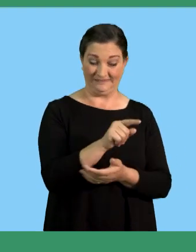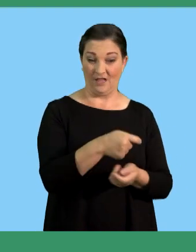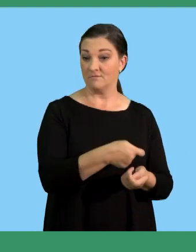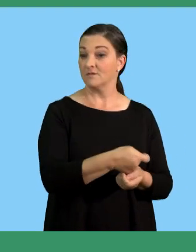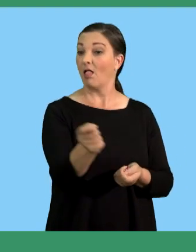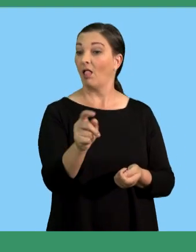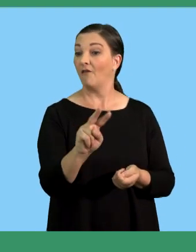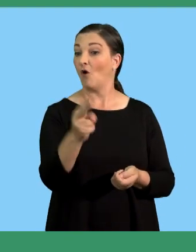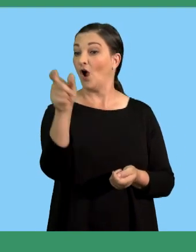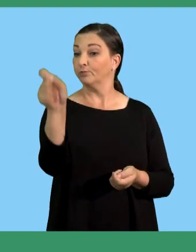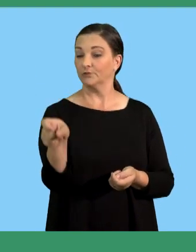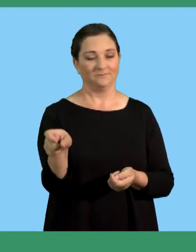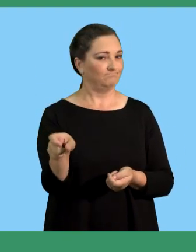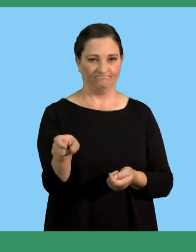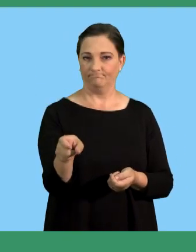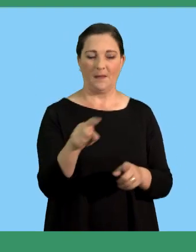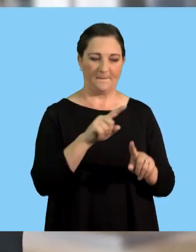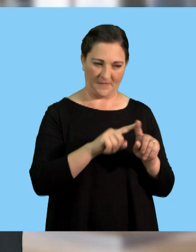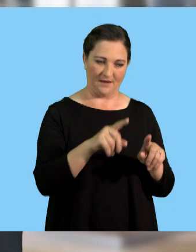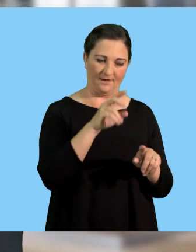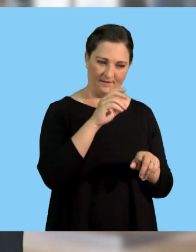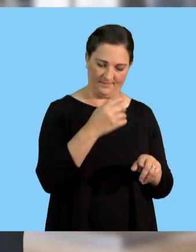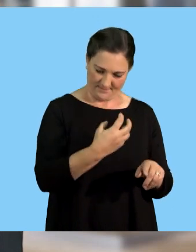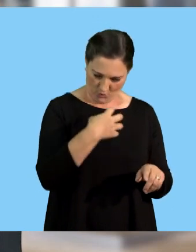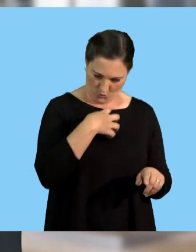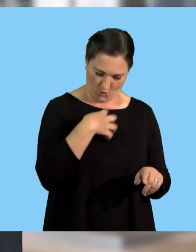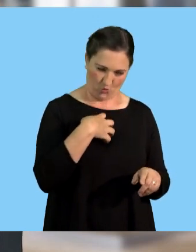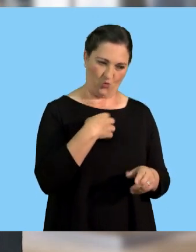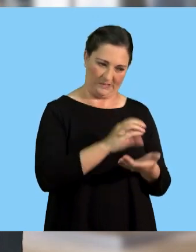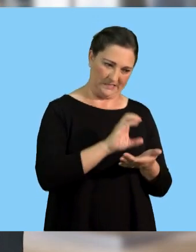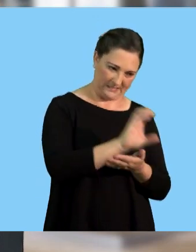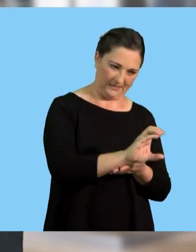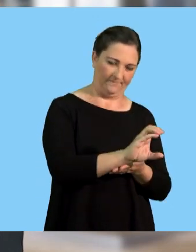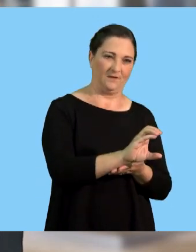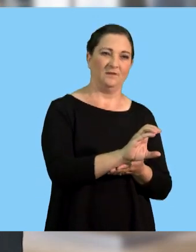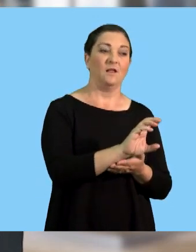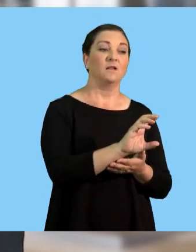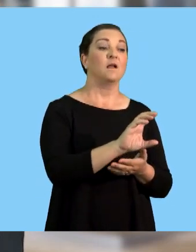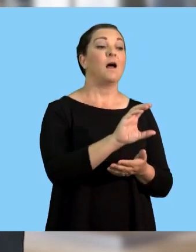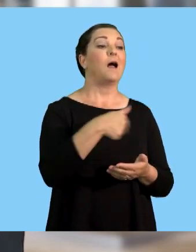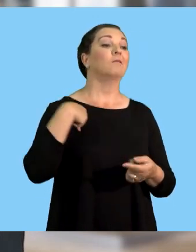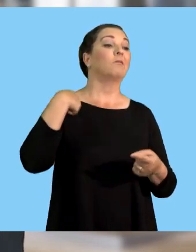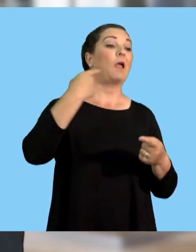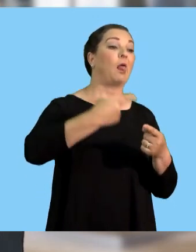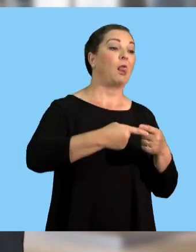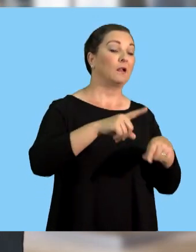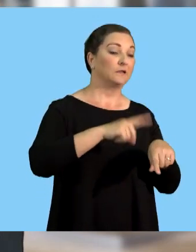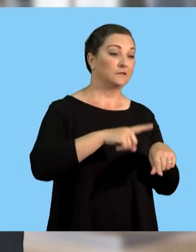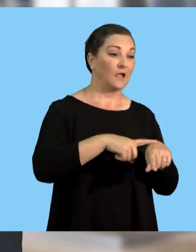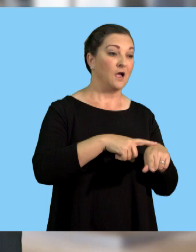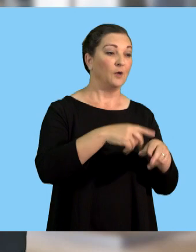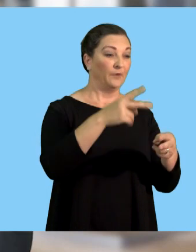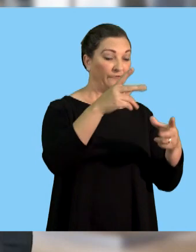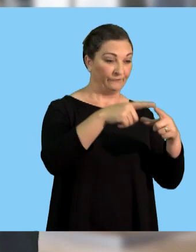cannot sell it to another investor. It will remain your investment until the maturity date or until the time you decide